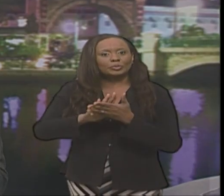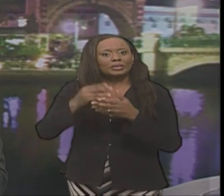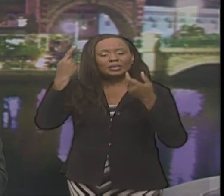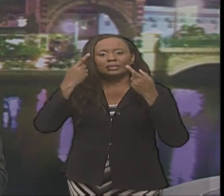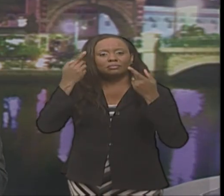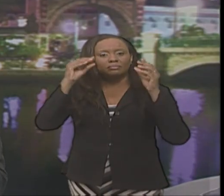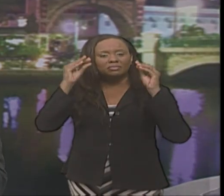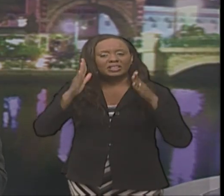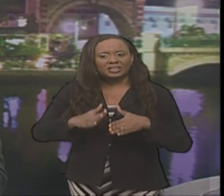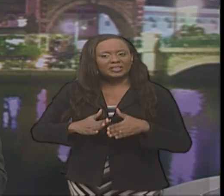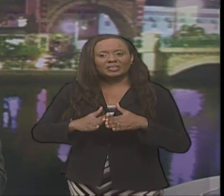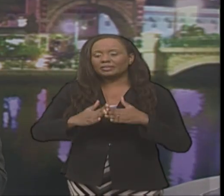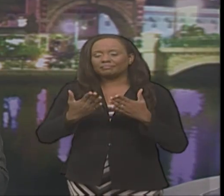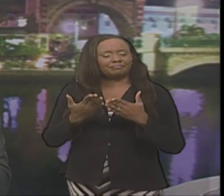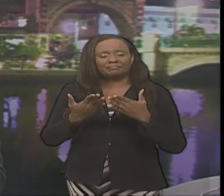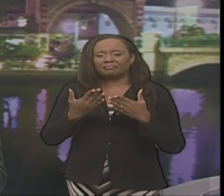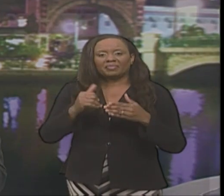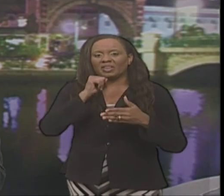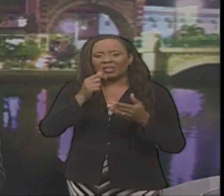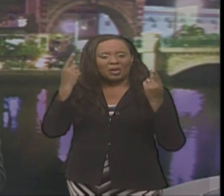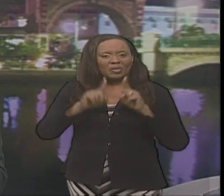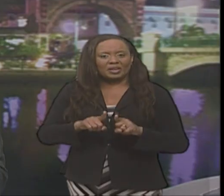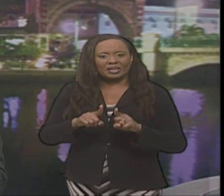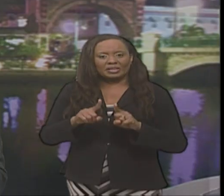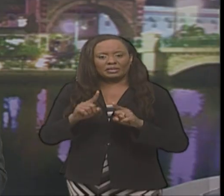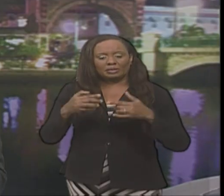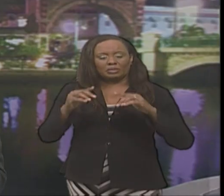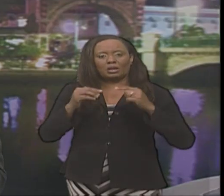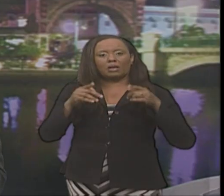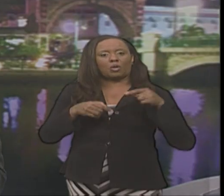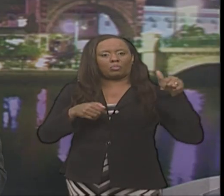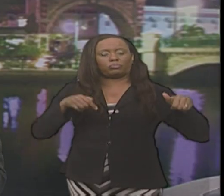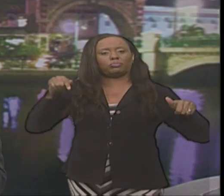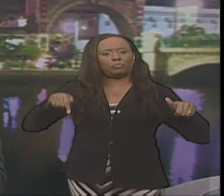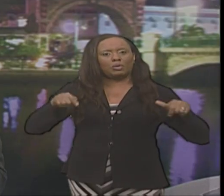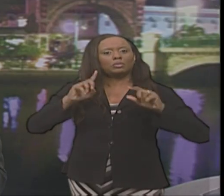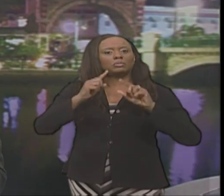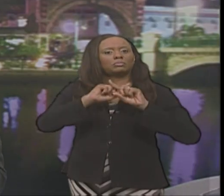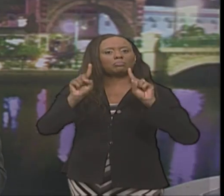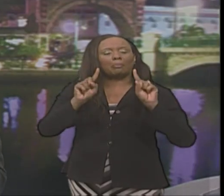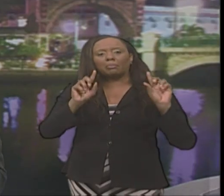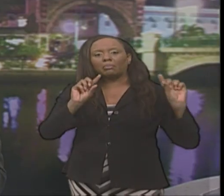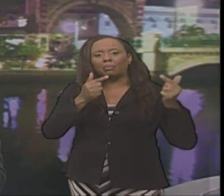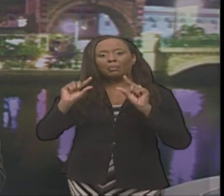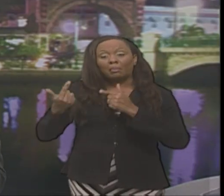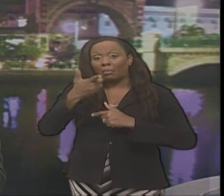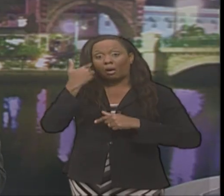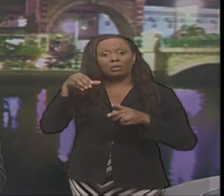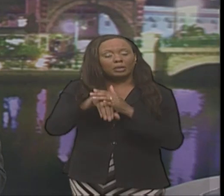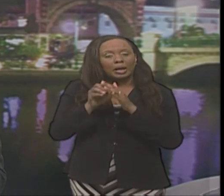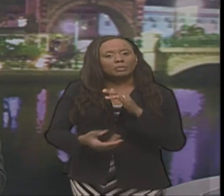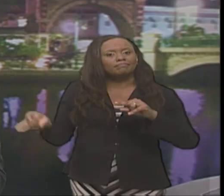CBC News there is no unanimous position on the issue. The matter was raised following a rise in violent incidents in